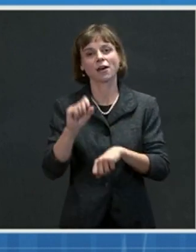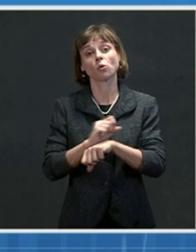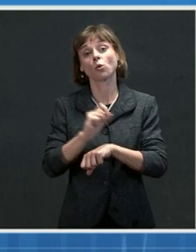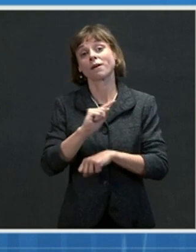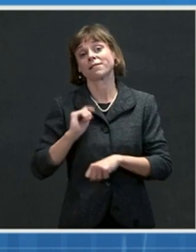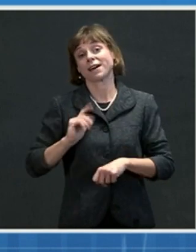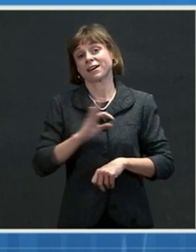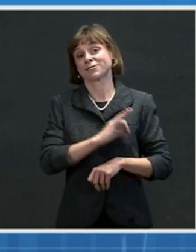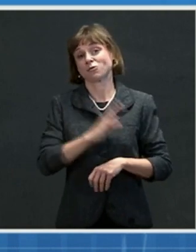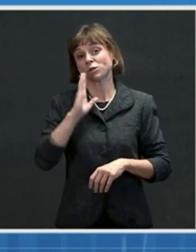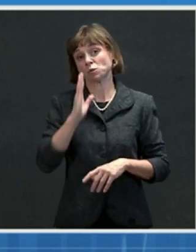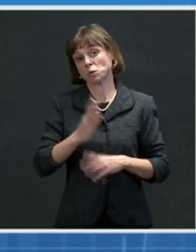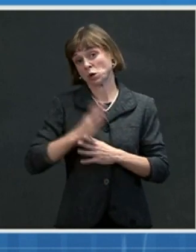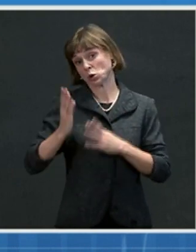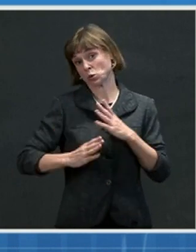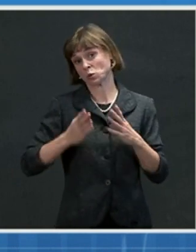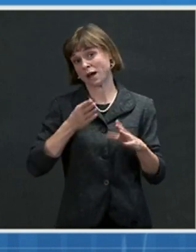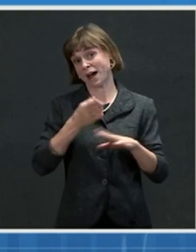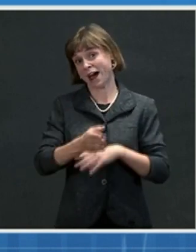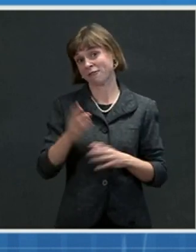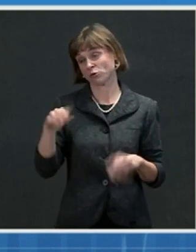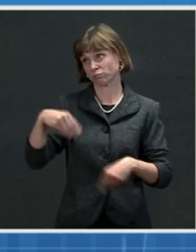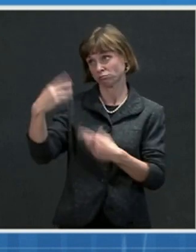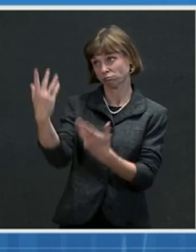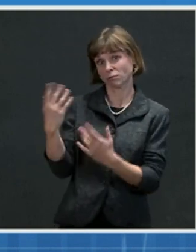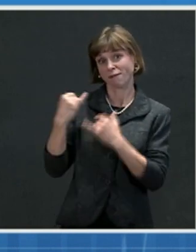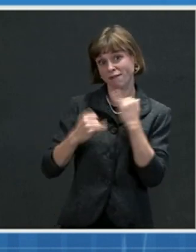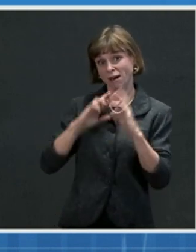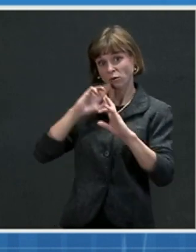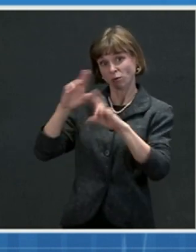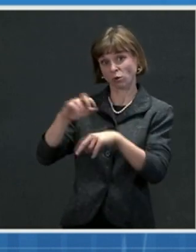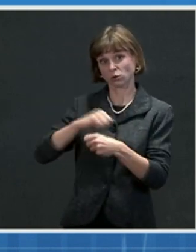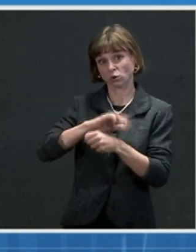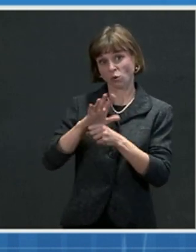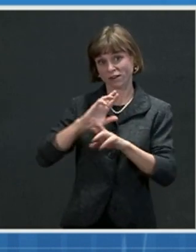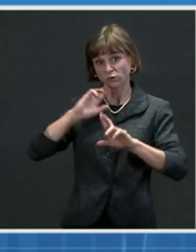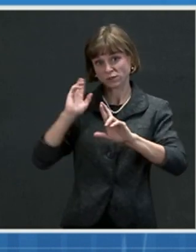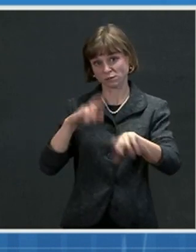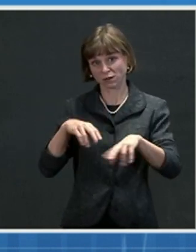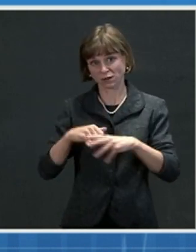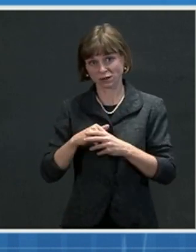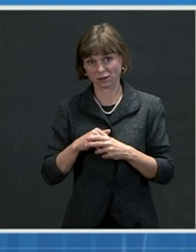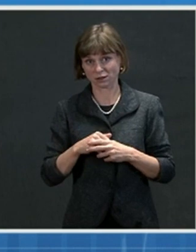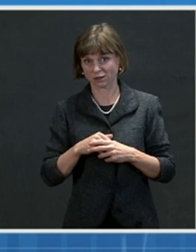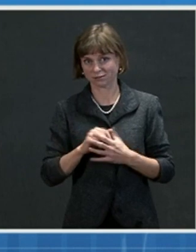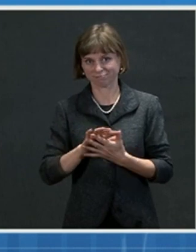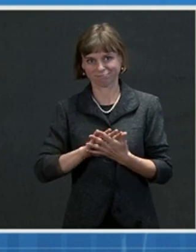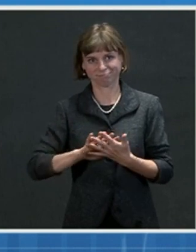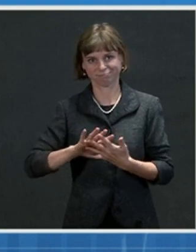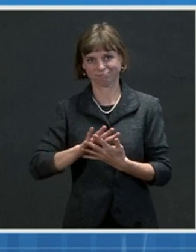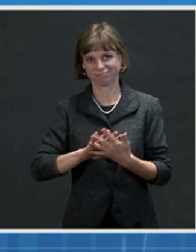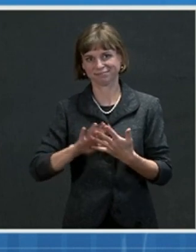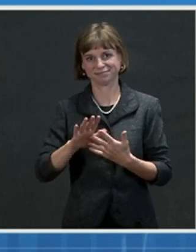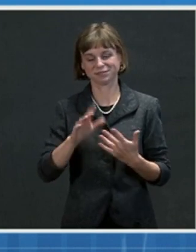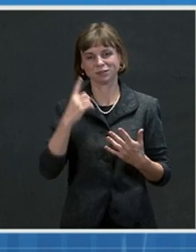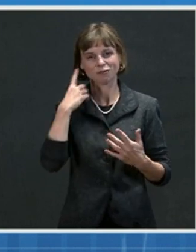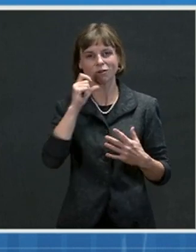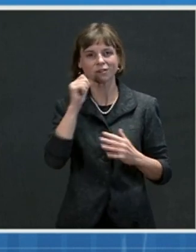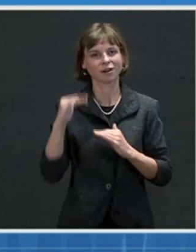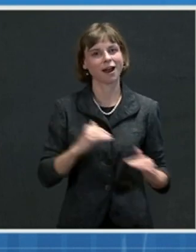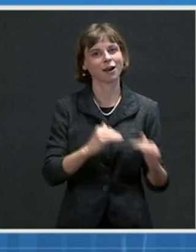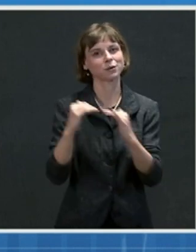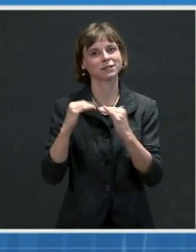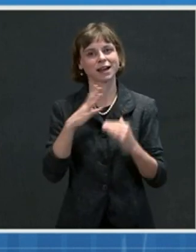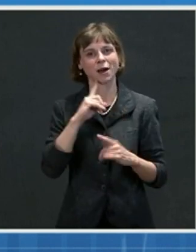report to the COVID-19 response coordinator on the drivers of observed COVID-19 inequities, the potential for